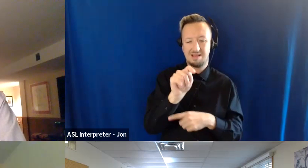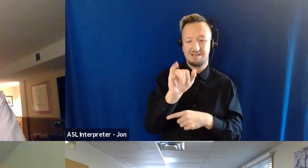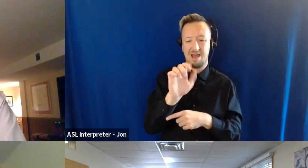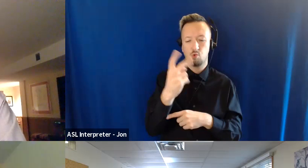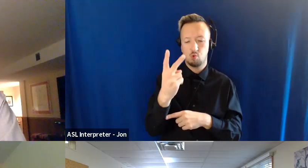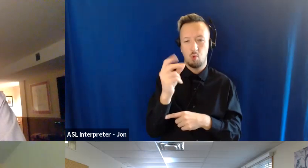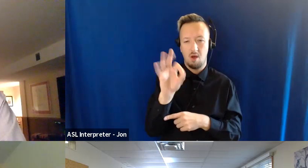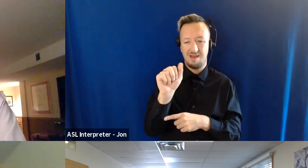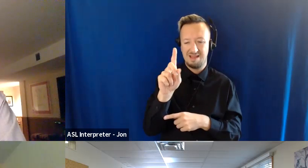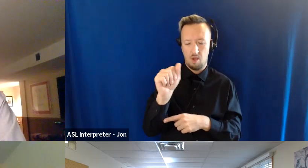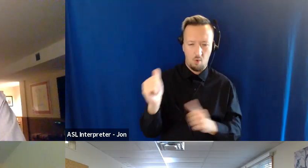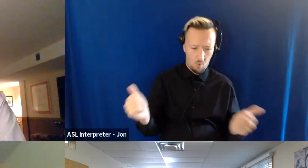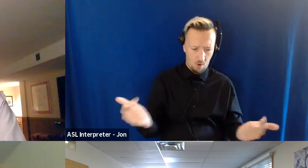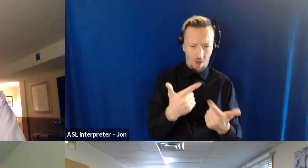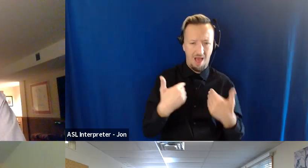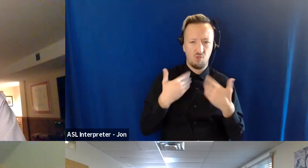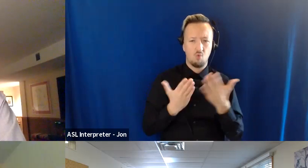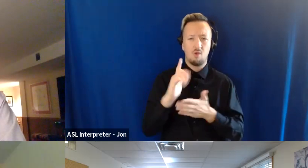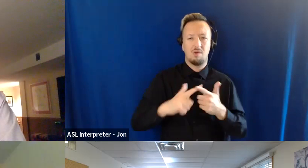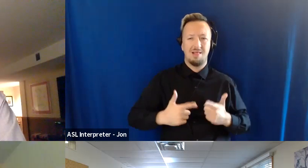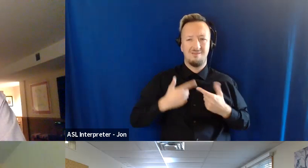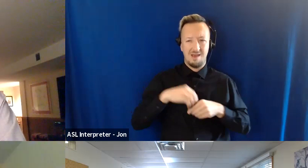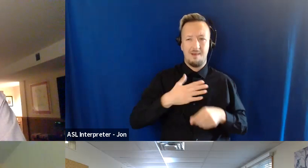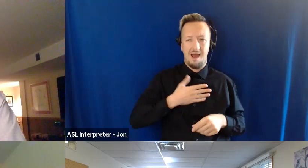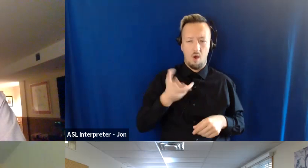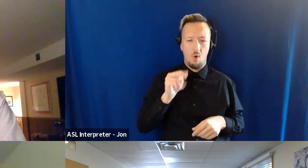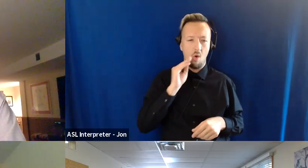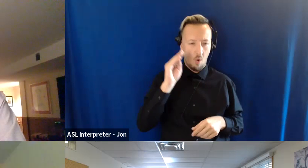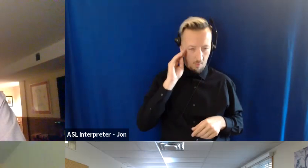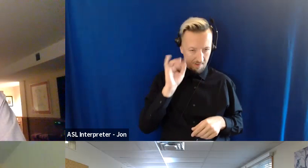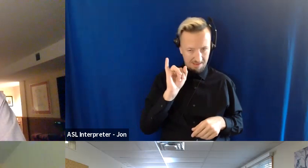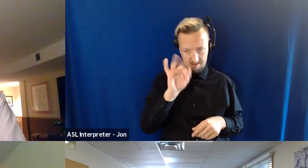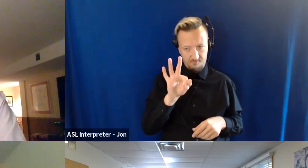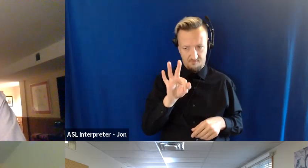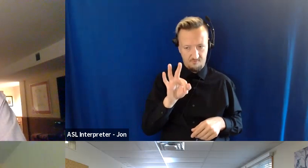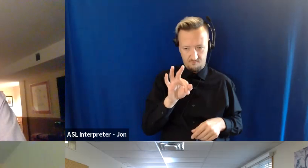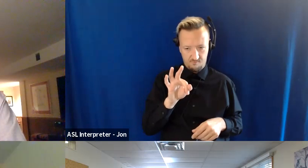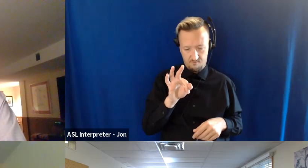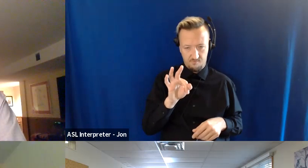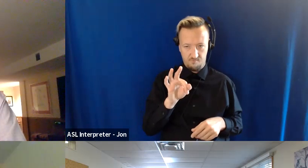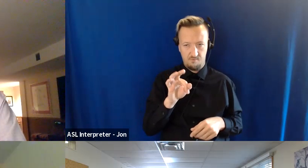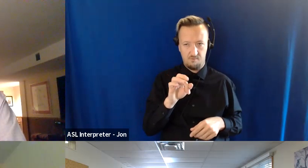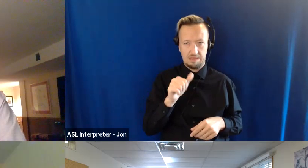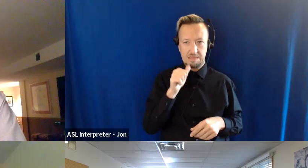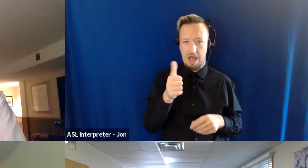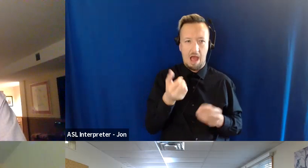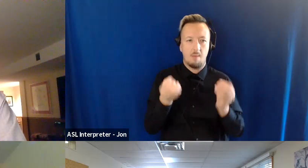says we all have a right to live in our own home. If it doesn't cost more, which